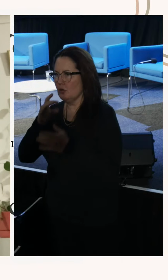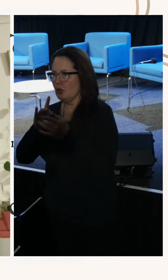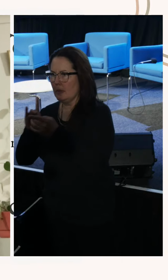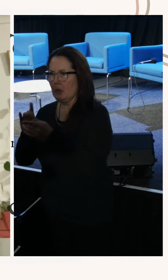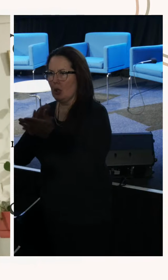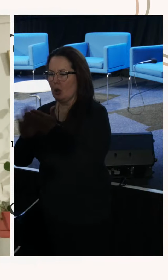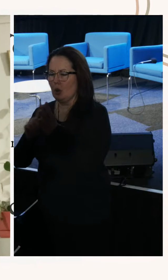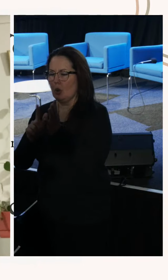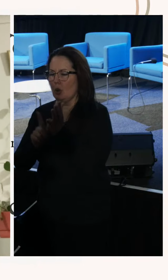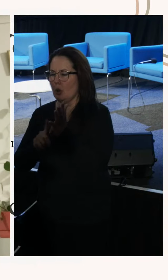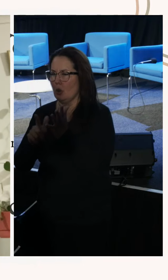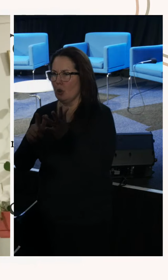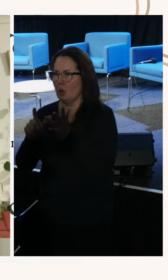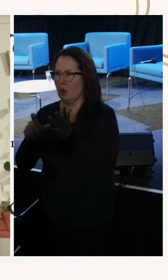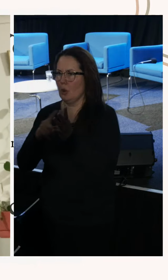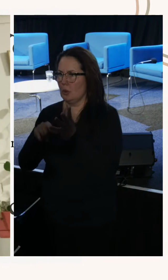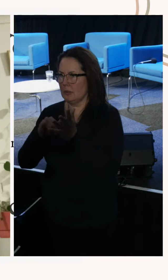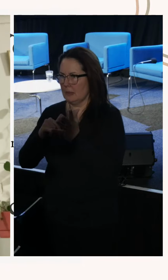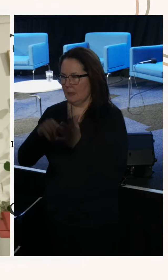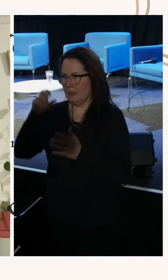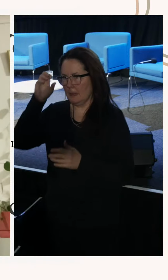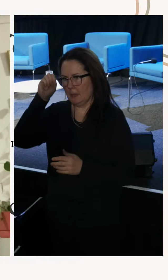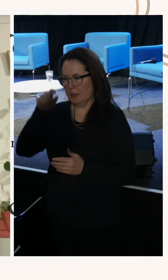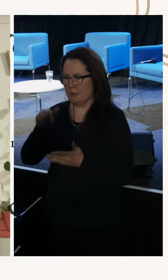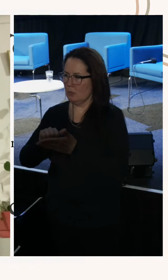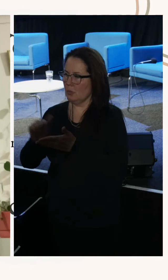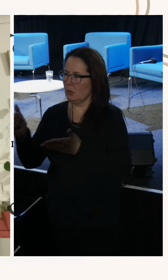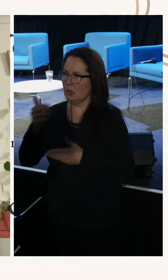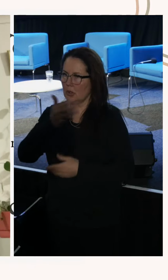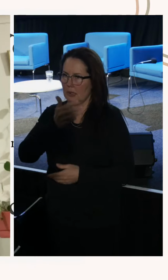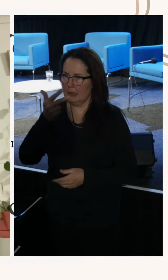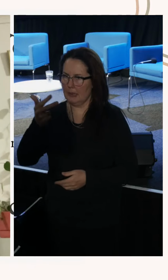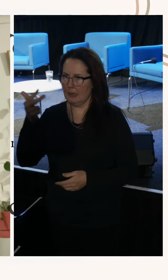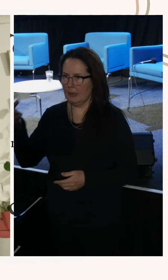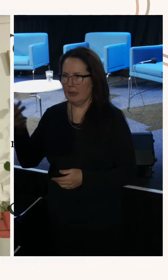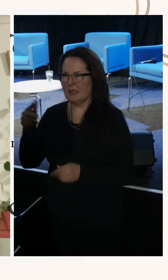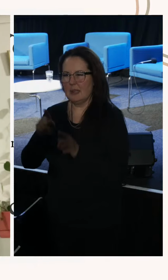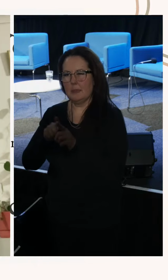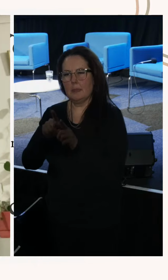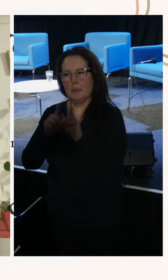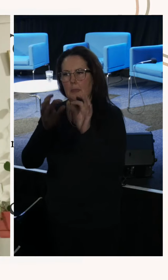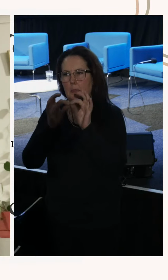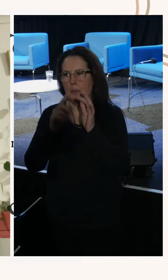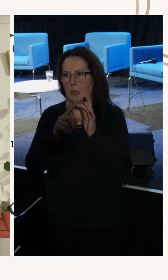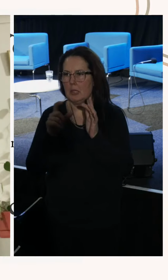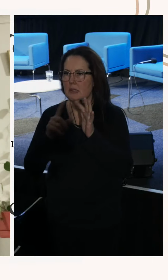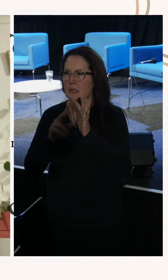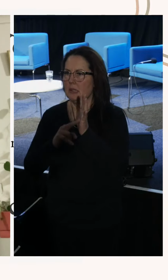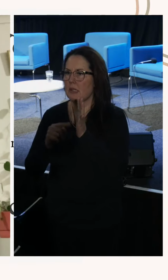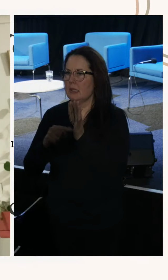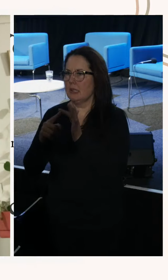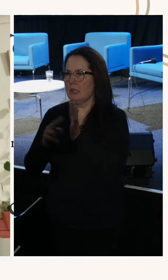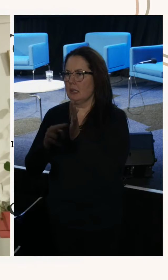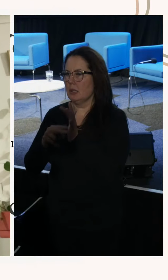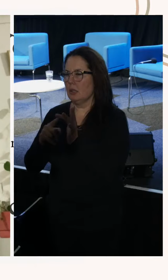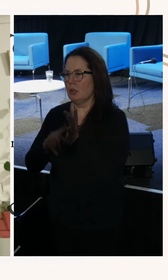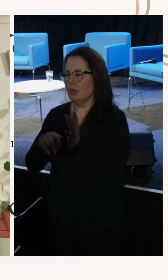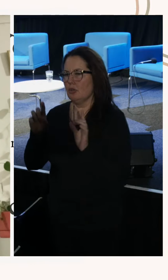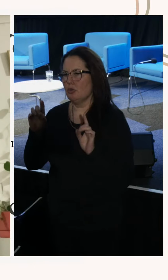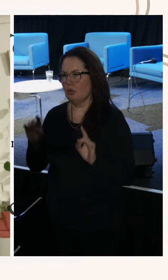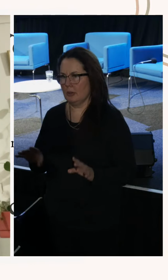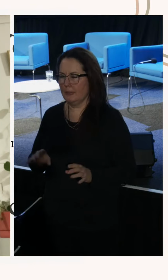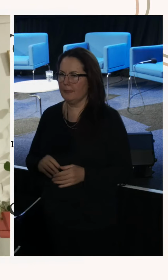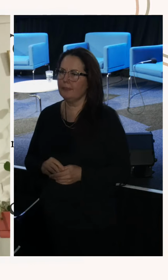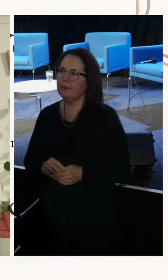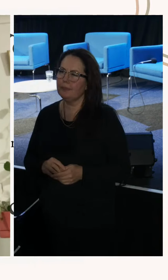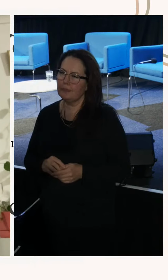published in 1988, the year of the bicentenary of Australia. And so it, in some ways, sits as part of that moment in time.